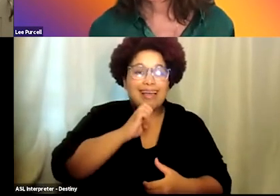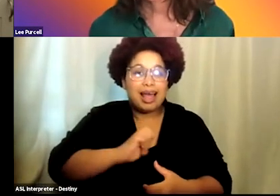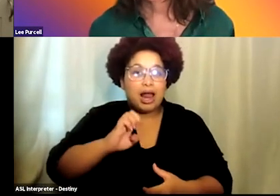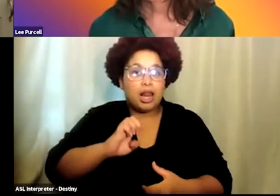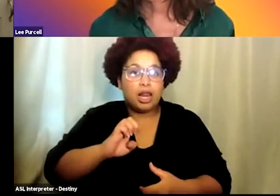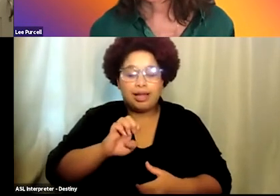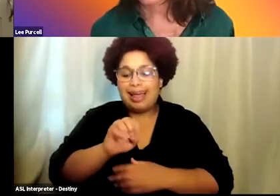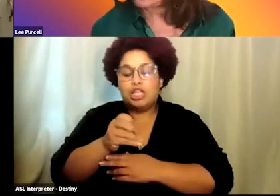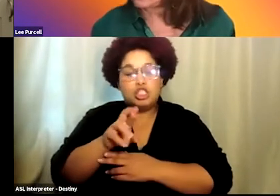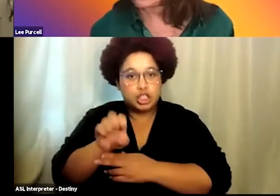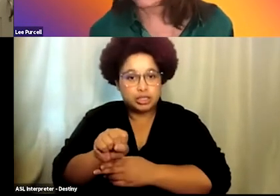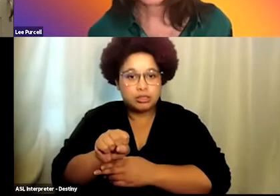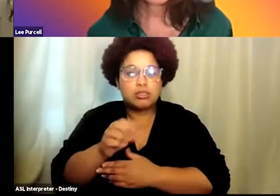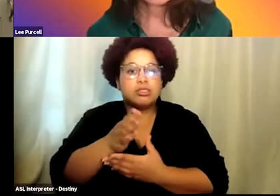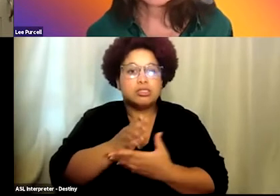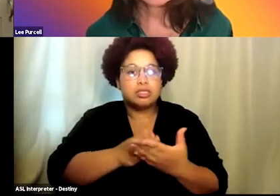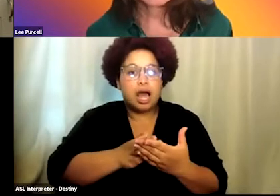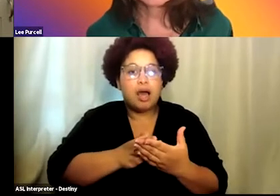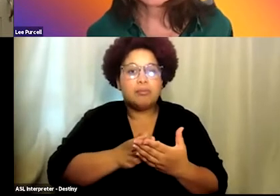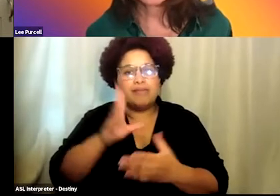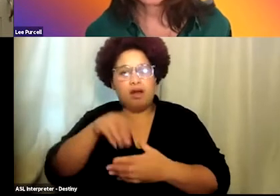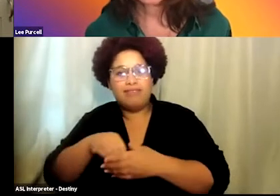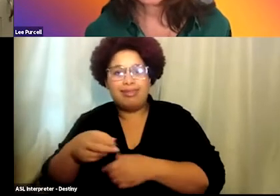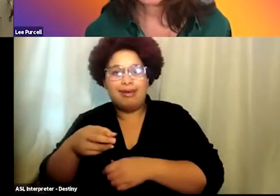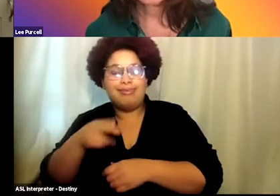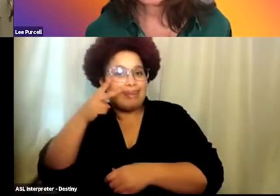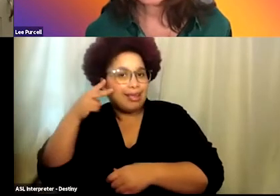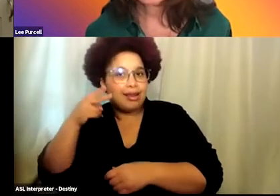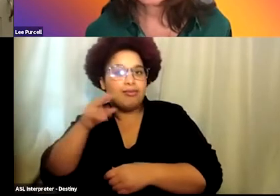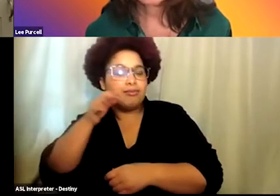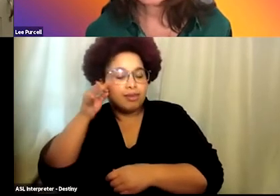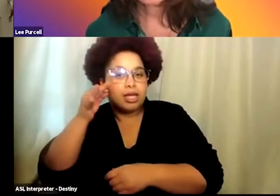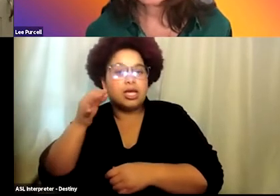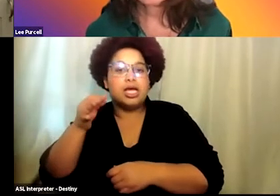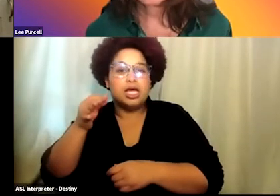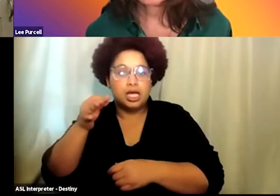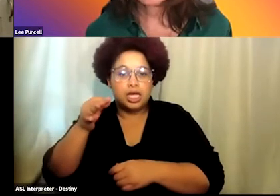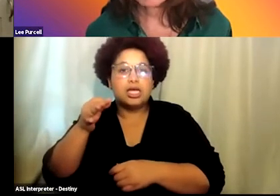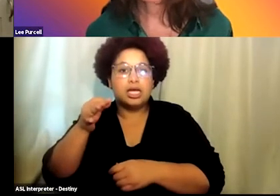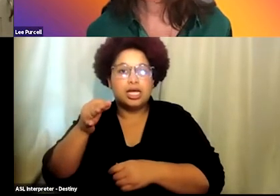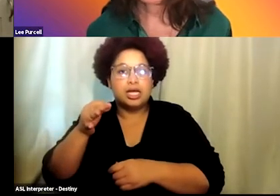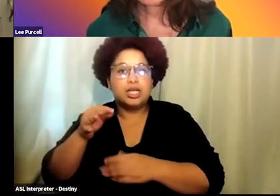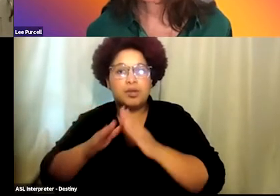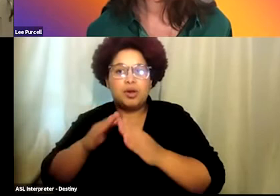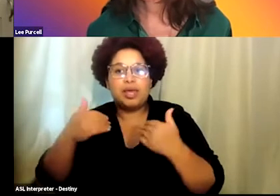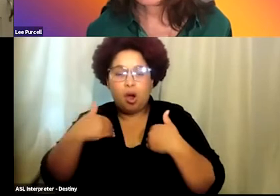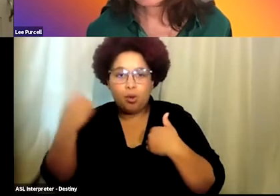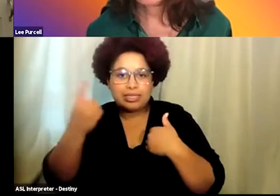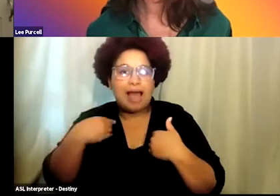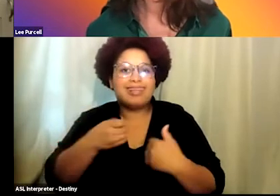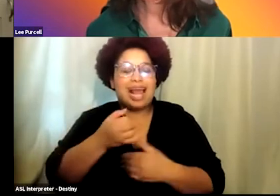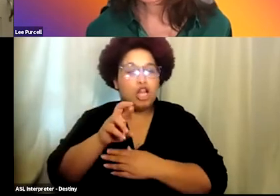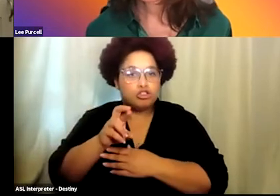community, there are a couple series coming out. In all of the series, there is an elder representation. There is a grandma, and